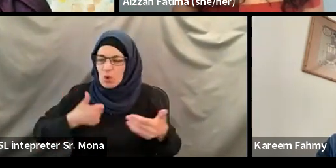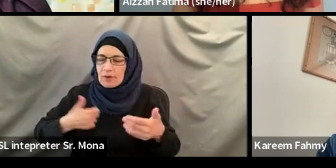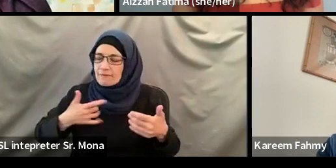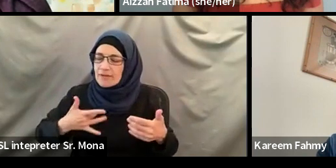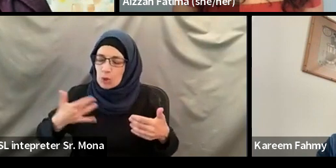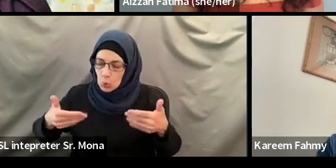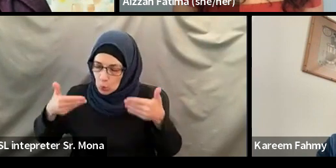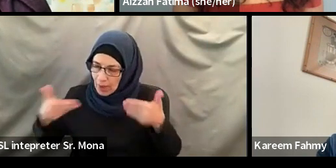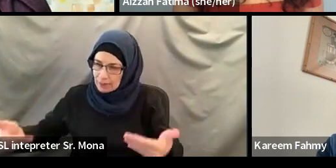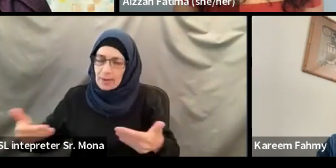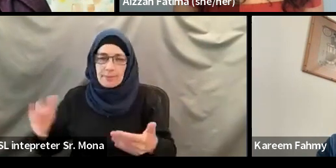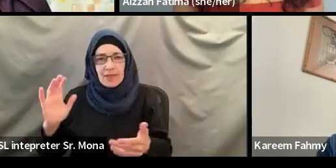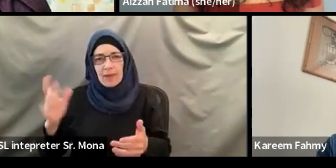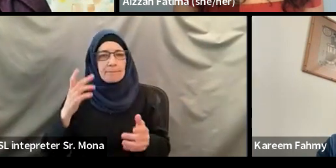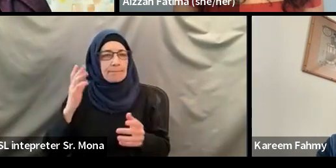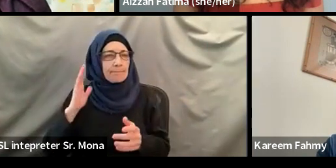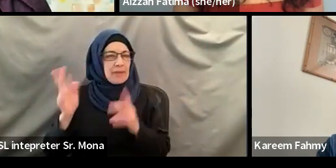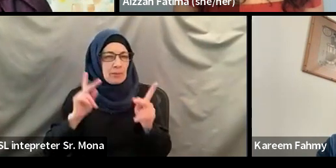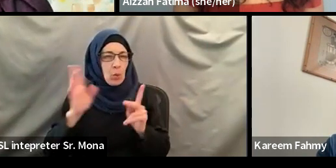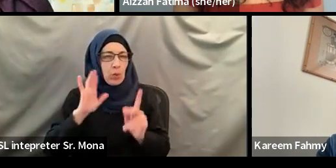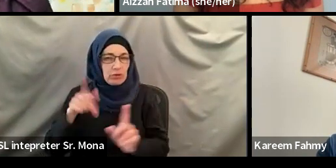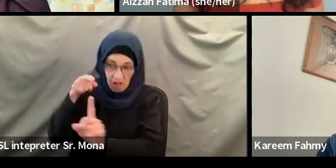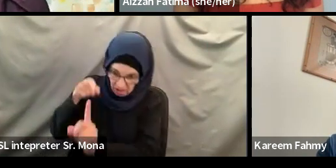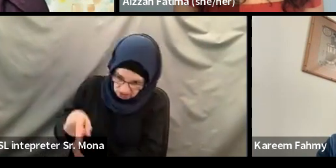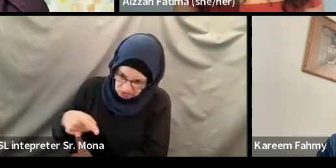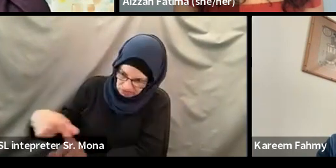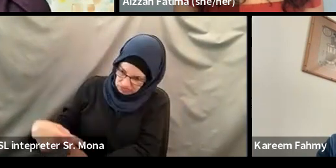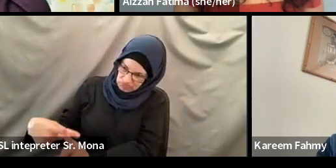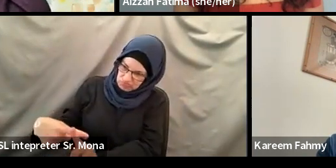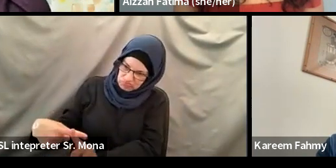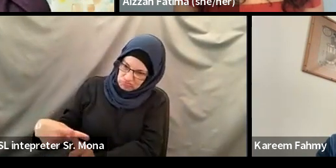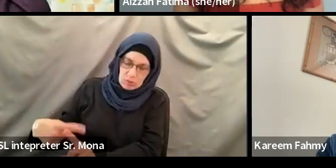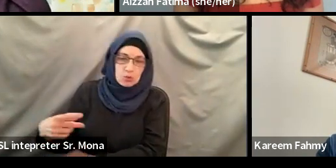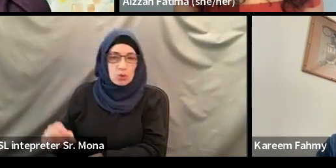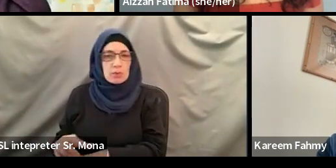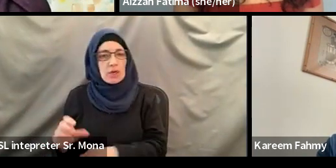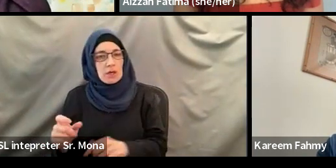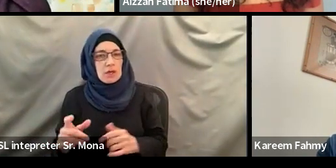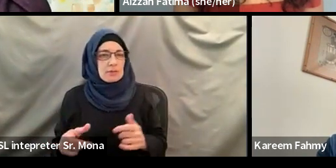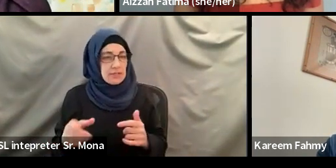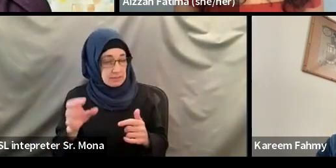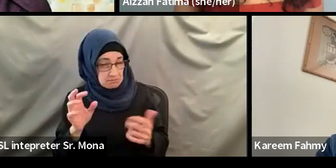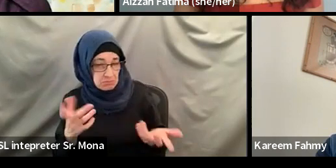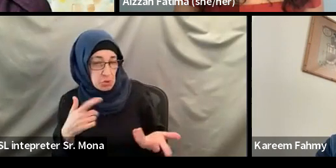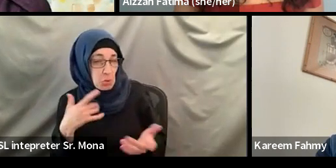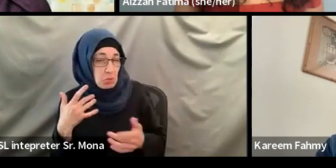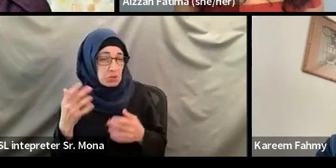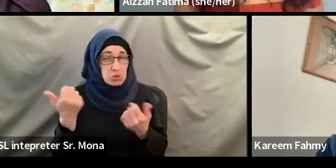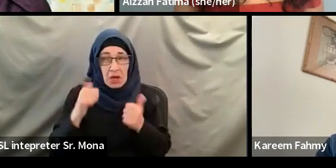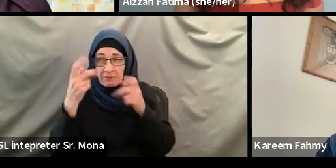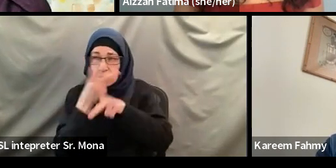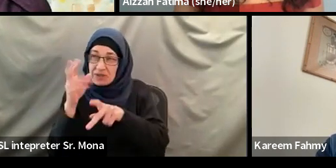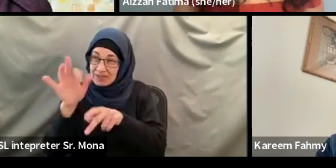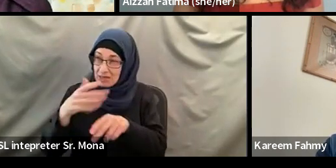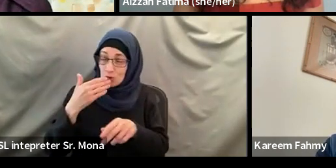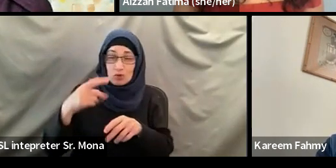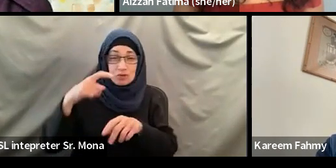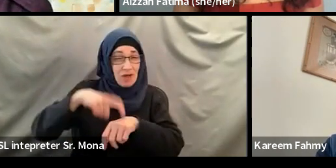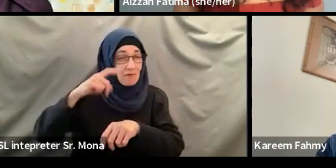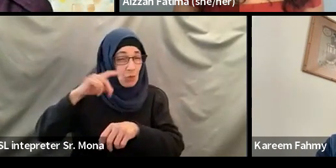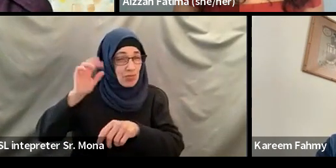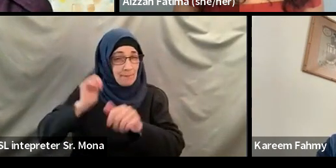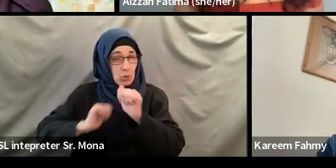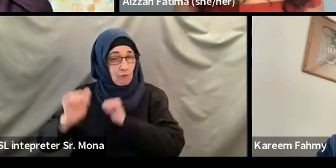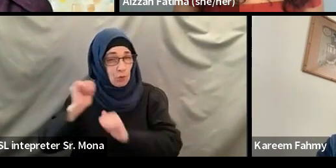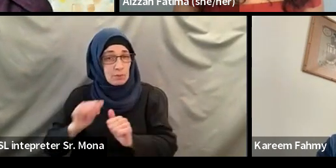of that has to do with figuring out like, is this a good time right now for this performance? Or even as simple as like, if